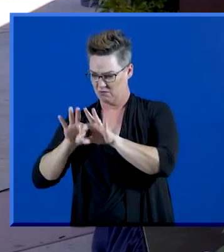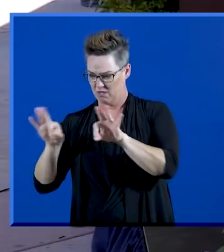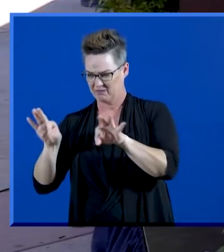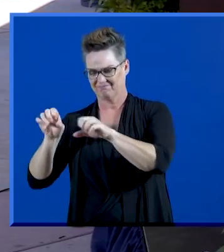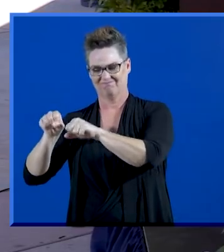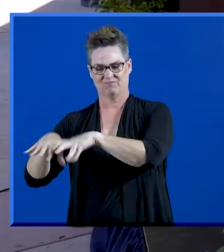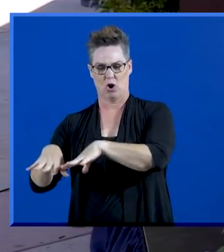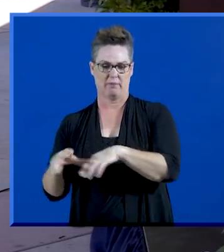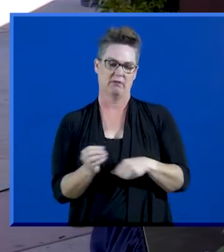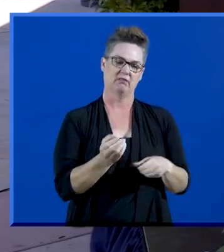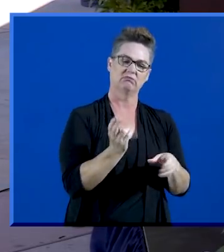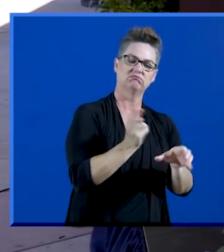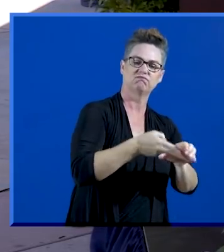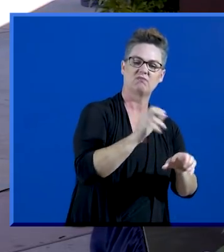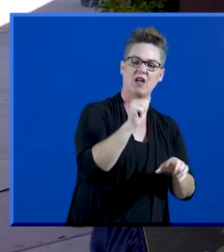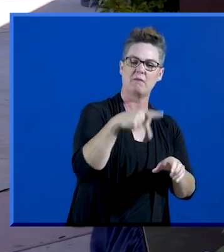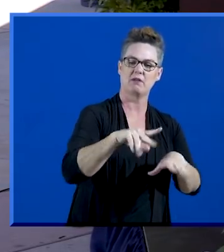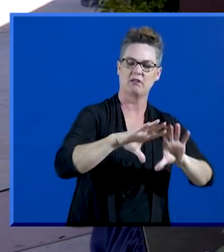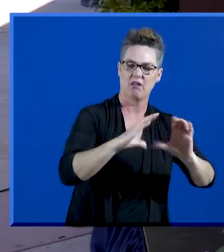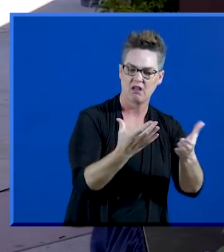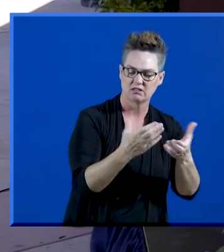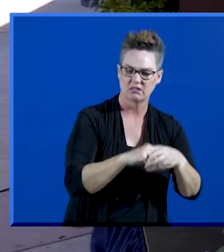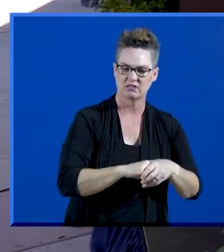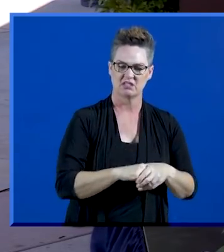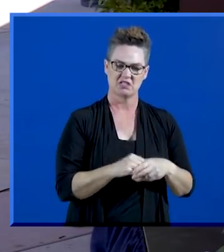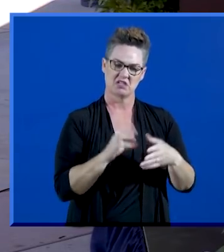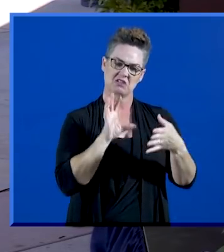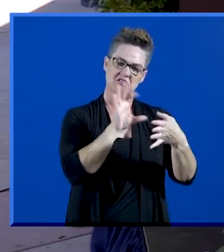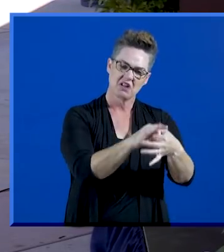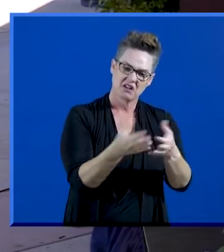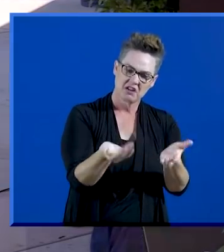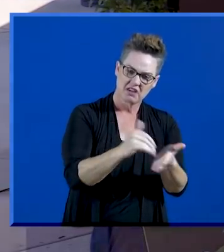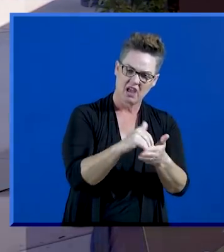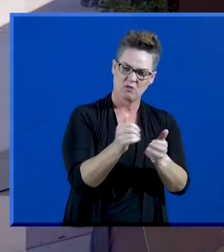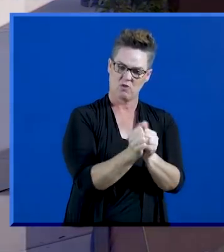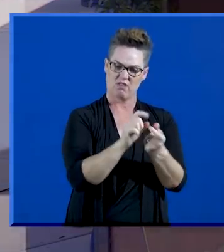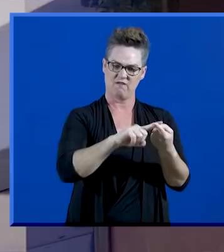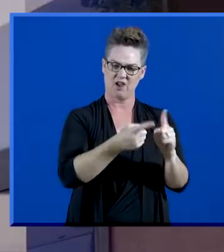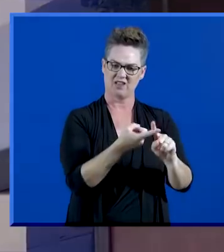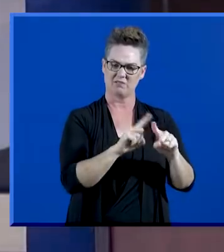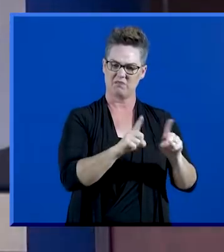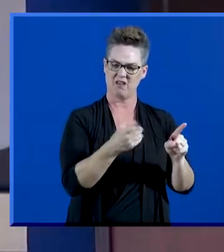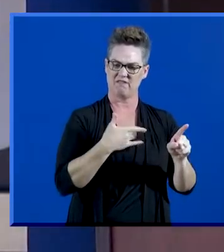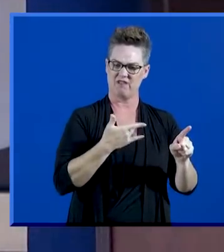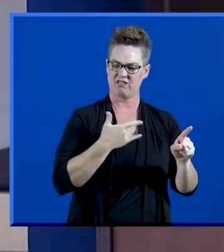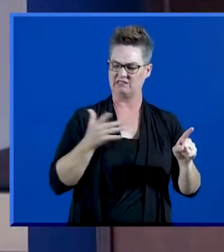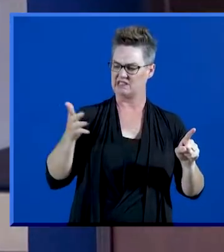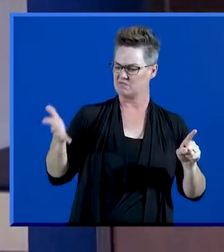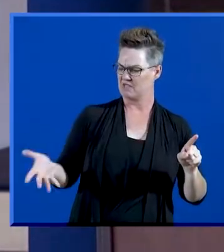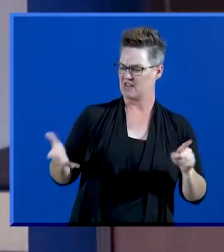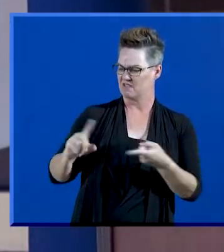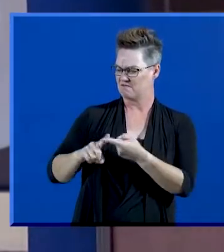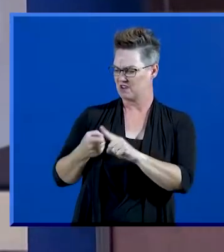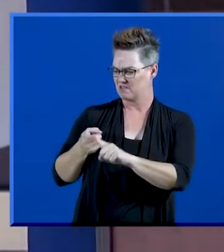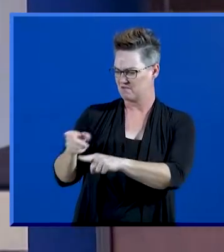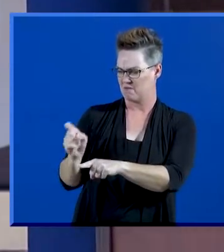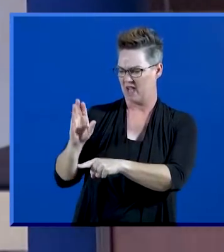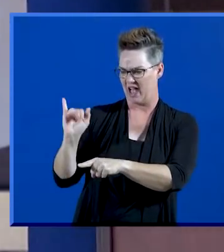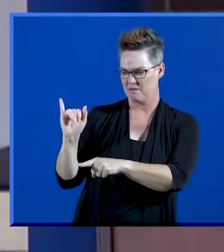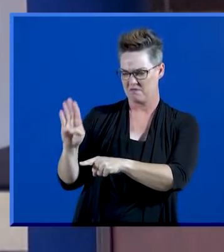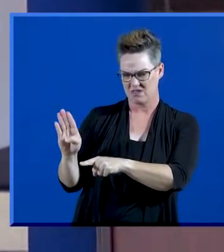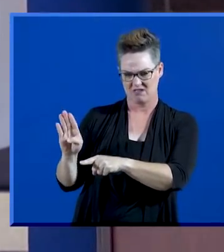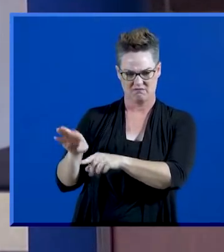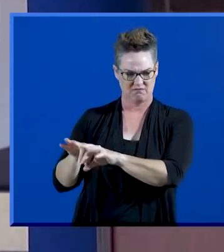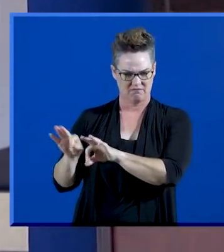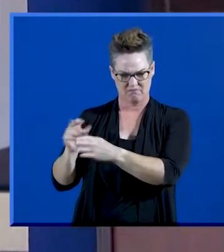IB diploma and started taking AP classes instead. In my AP classes, I gained a lot of friends and reconnected with others, but